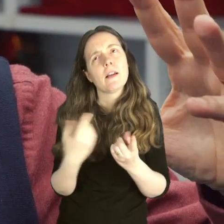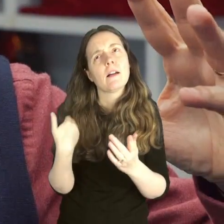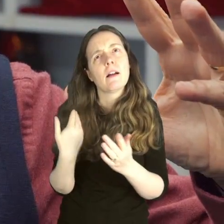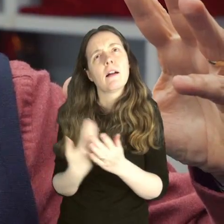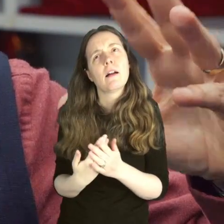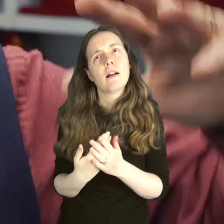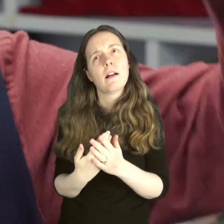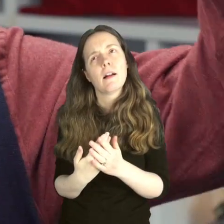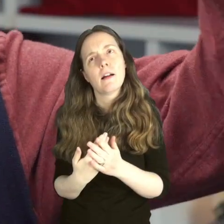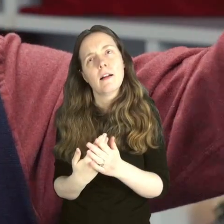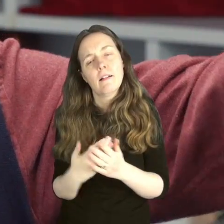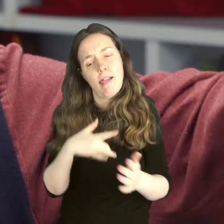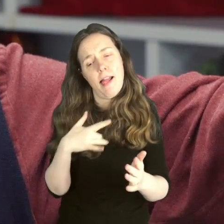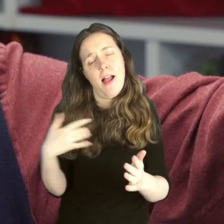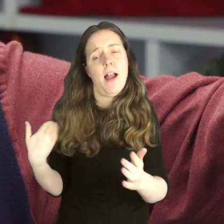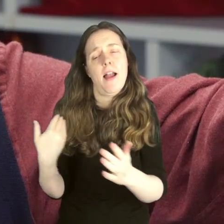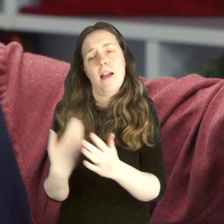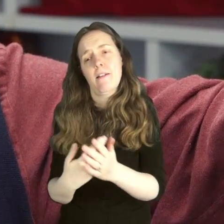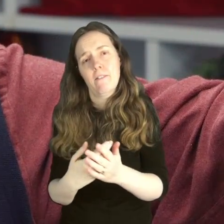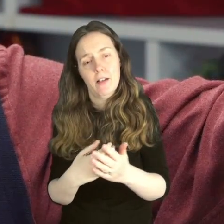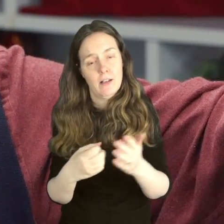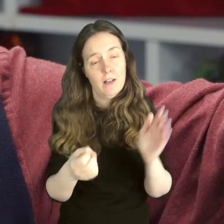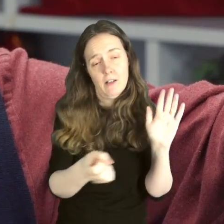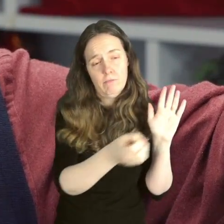projected onto a huge screen?